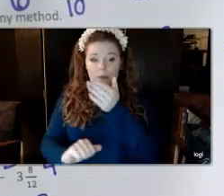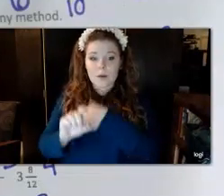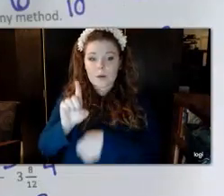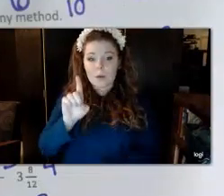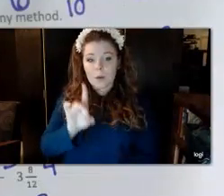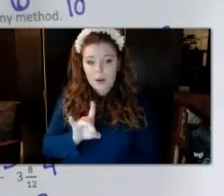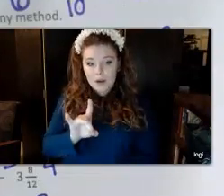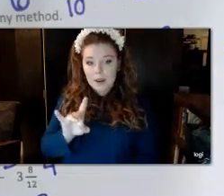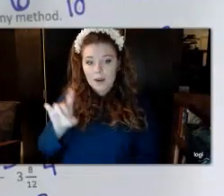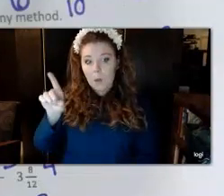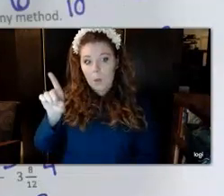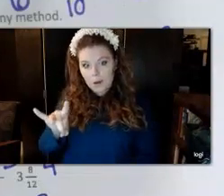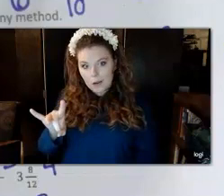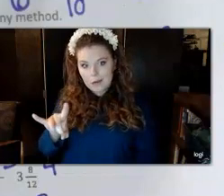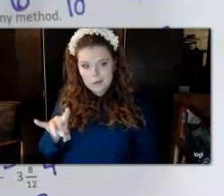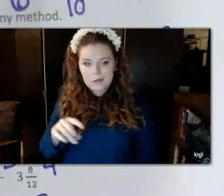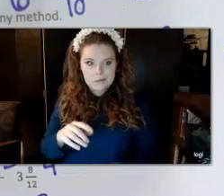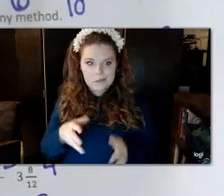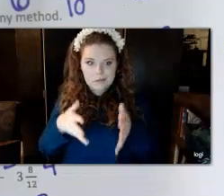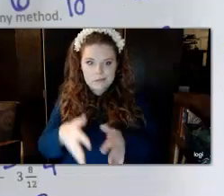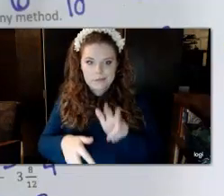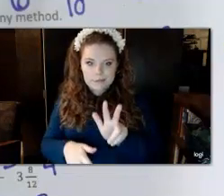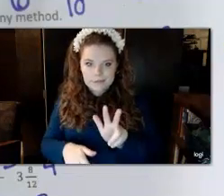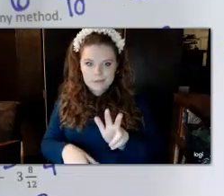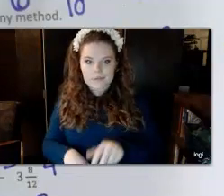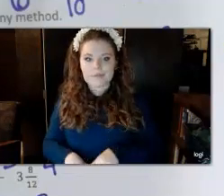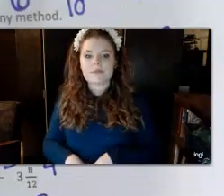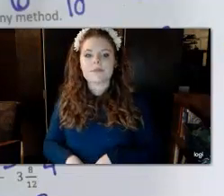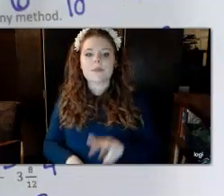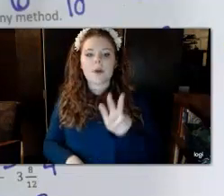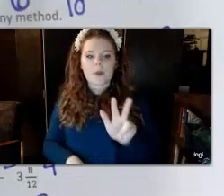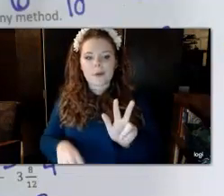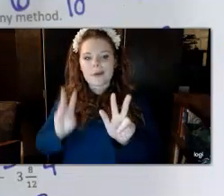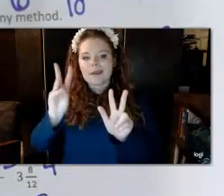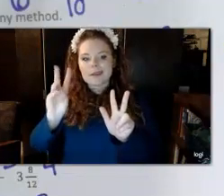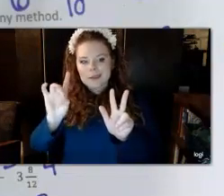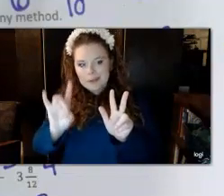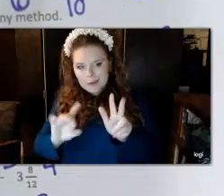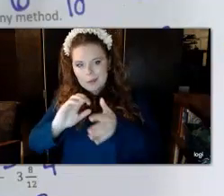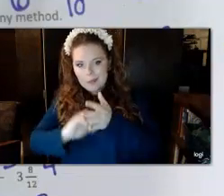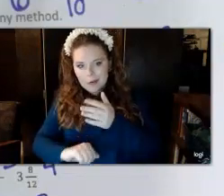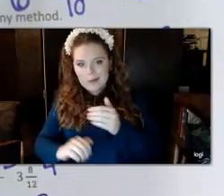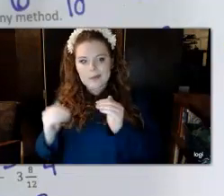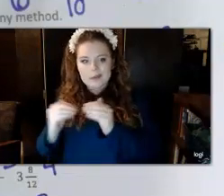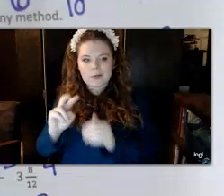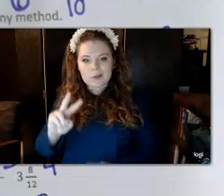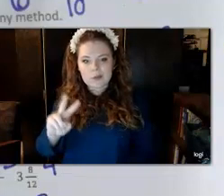from 1/8. Then I had 3 minus 6/8, which equals 2 2/8.